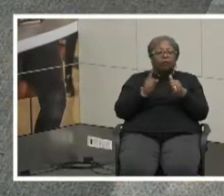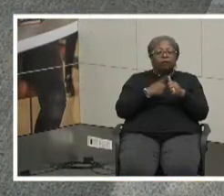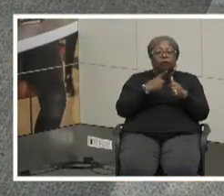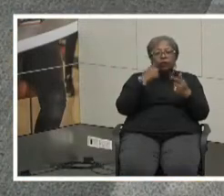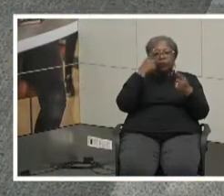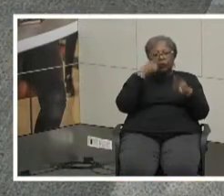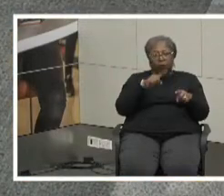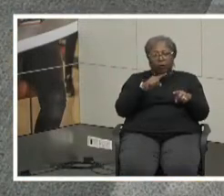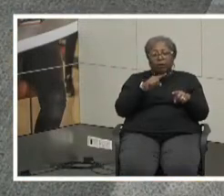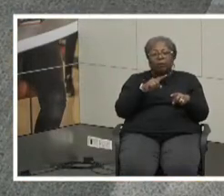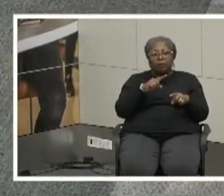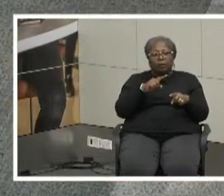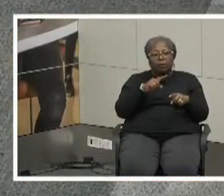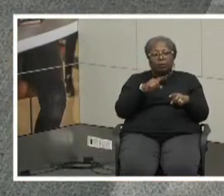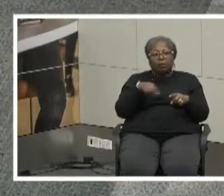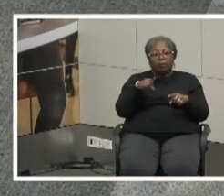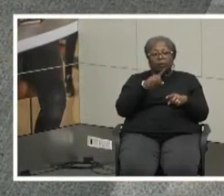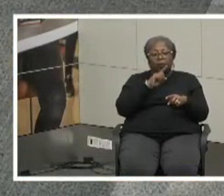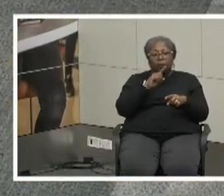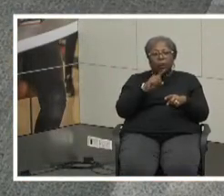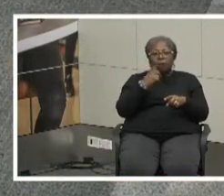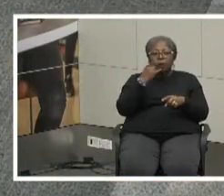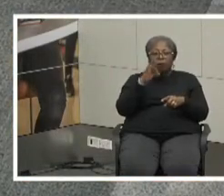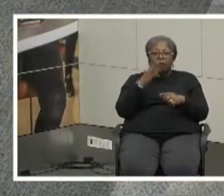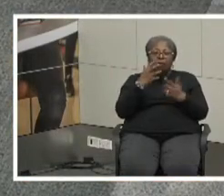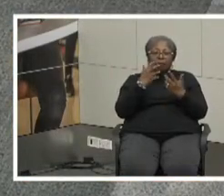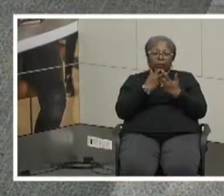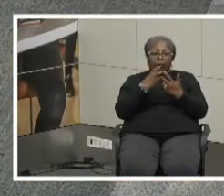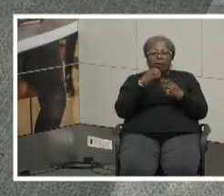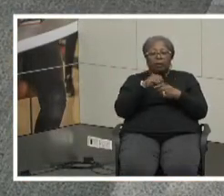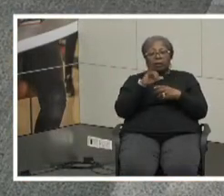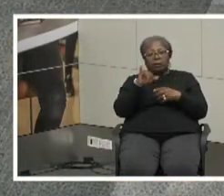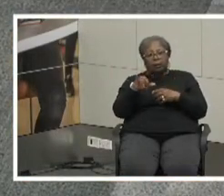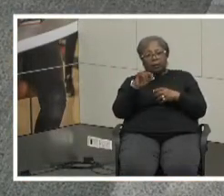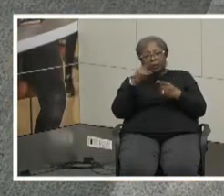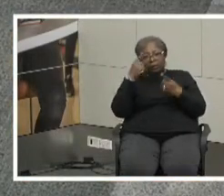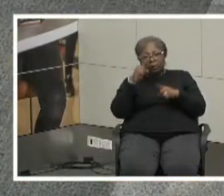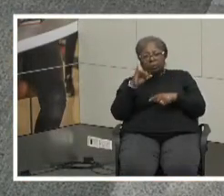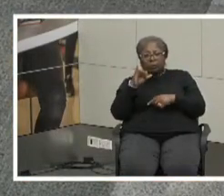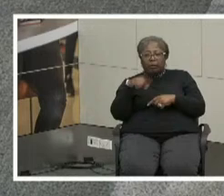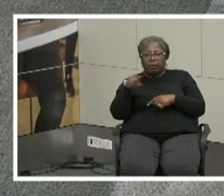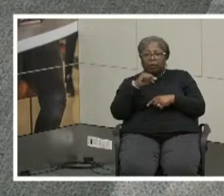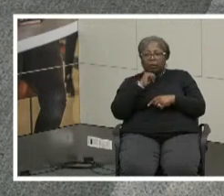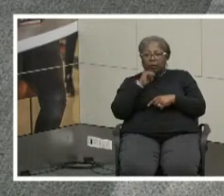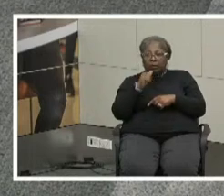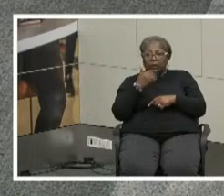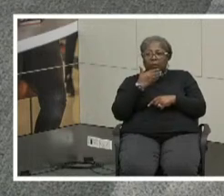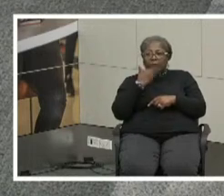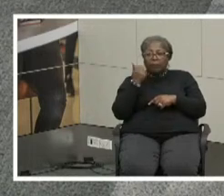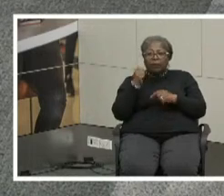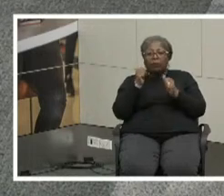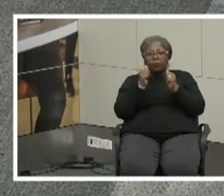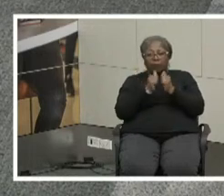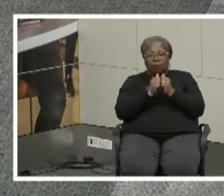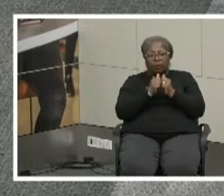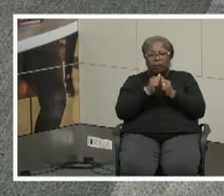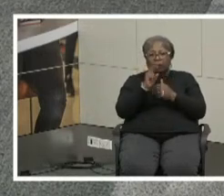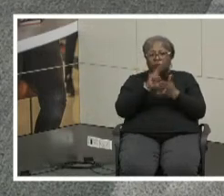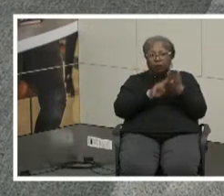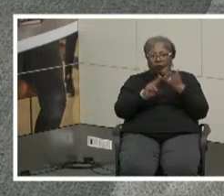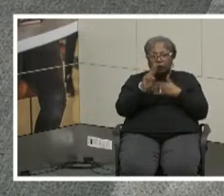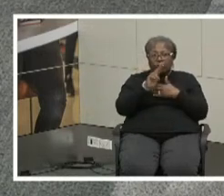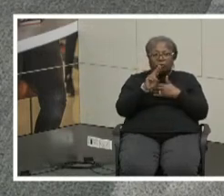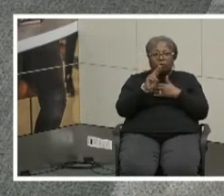Agreement they were a part they were one of the partners in this agreement they are not it is just with a uh